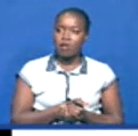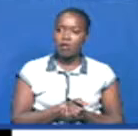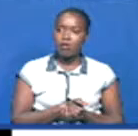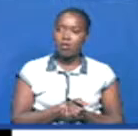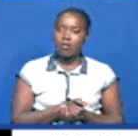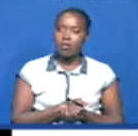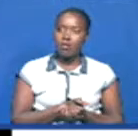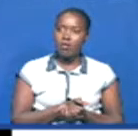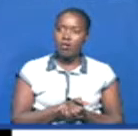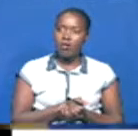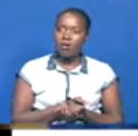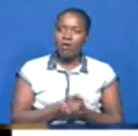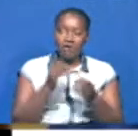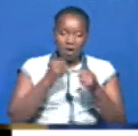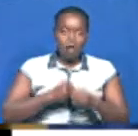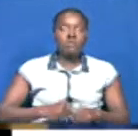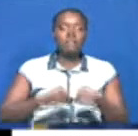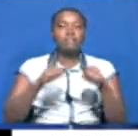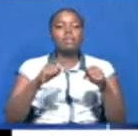The chair